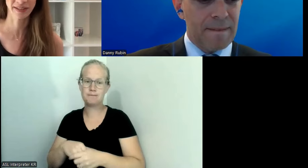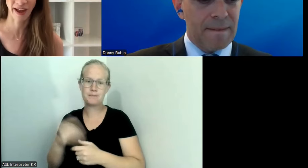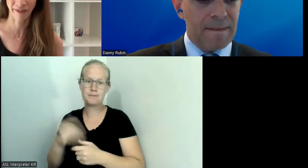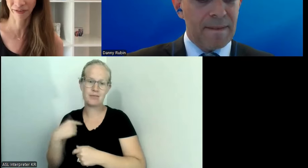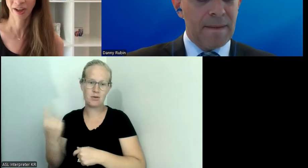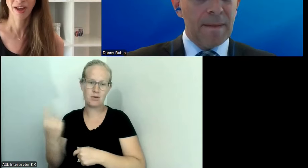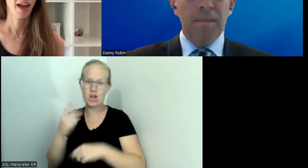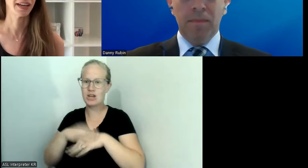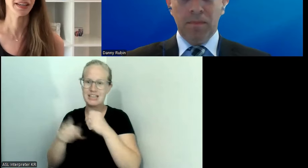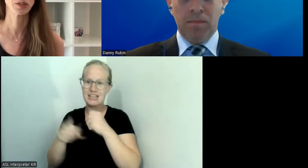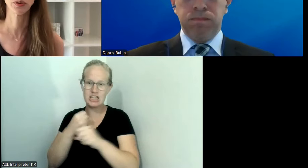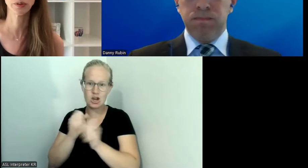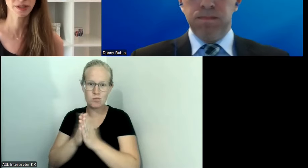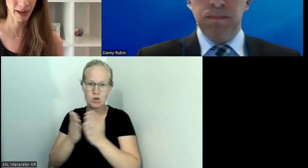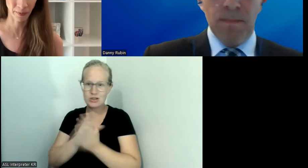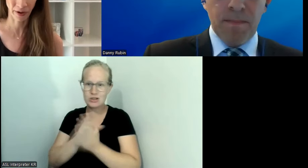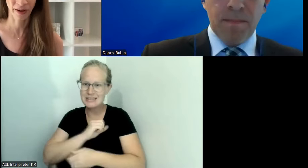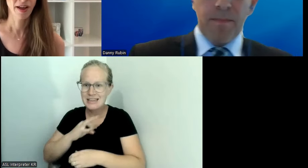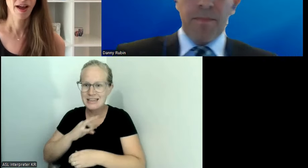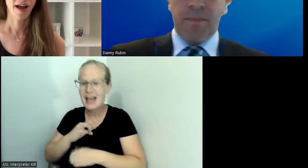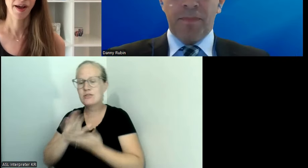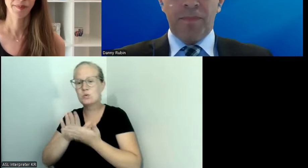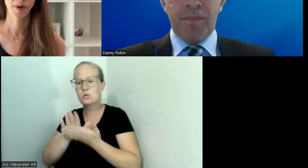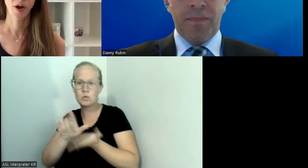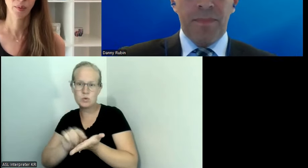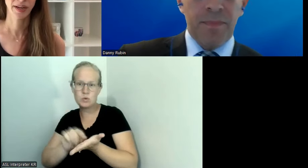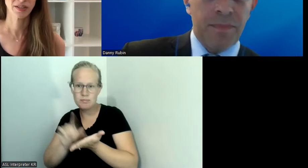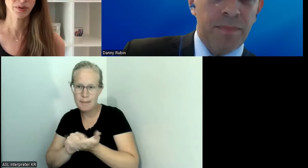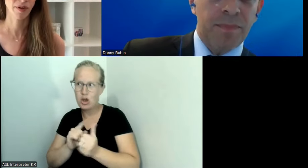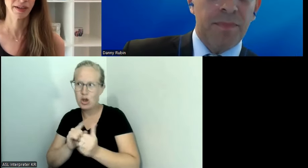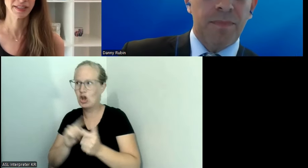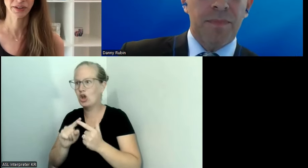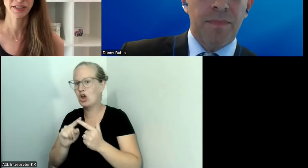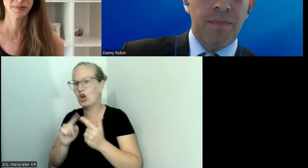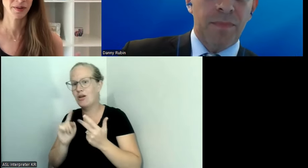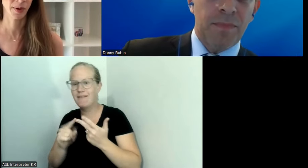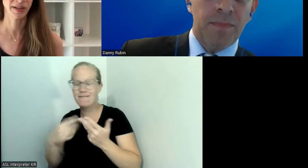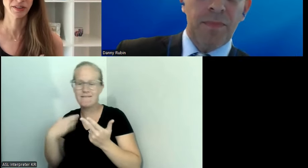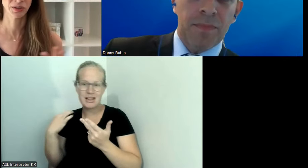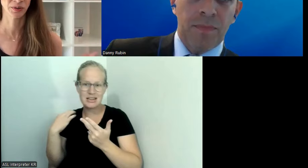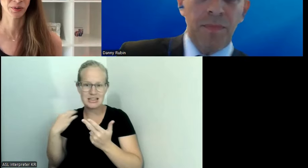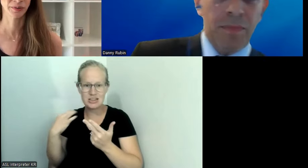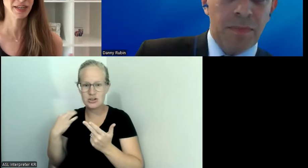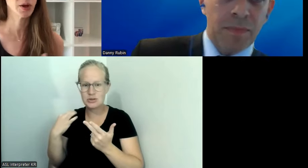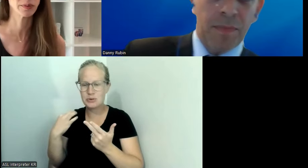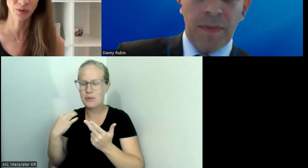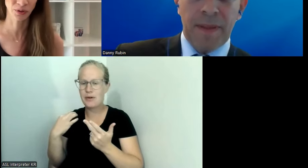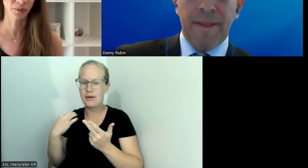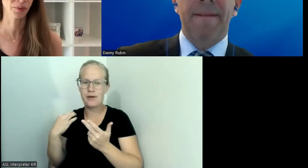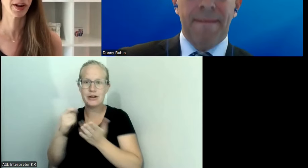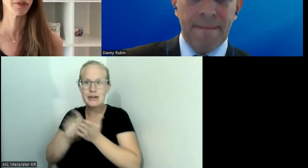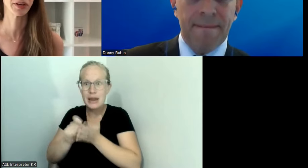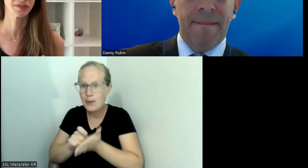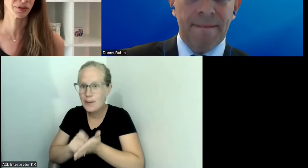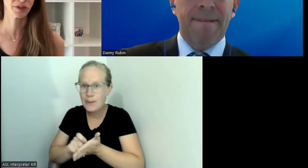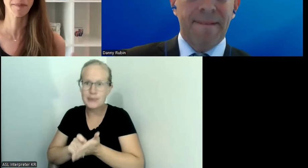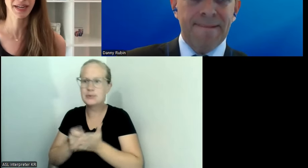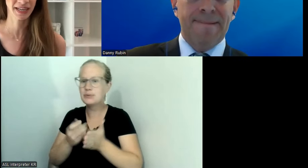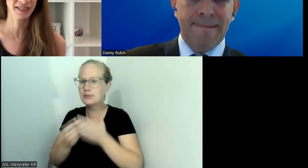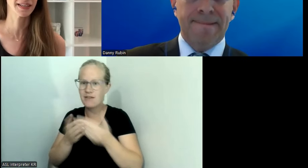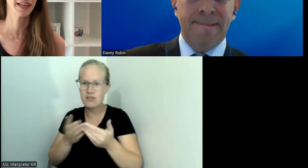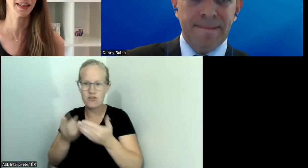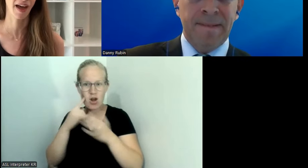the yearbook staff, any school newspaper, always sort of volunteering to be the one to take notes or whatever it is